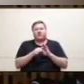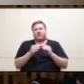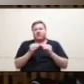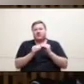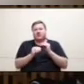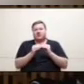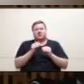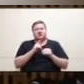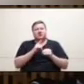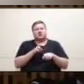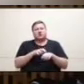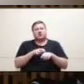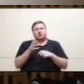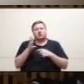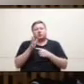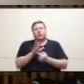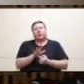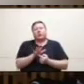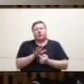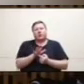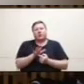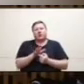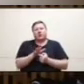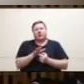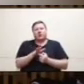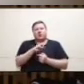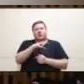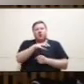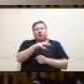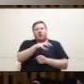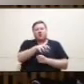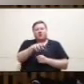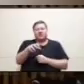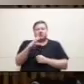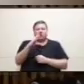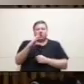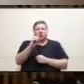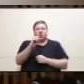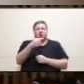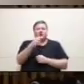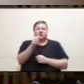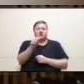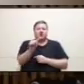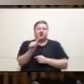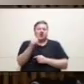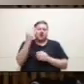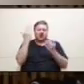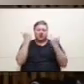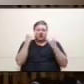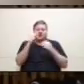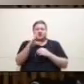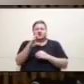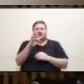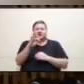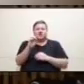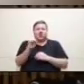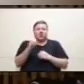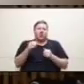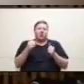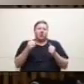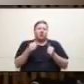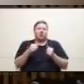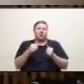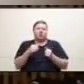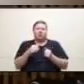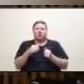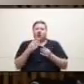that also from the side of the provincial Cogta, we are expected as CFOs and accounting officers to report on a